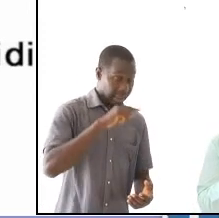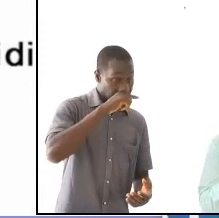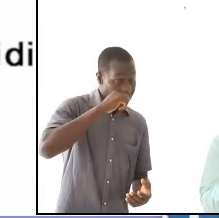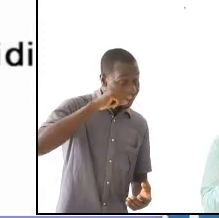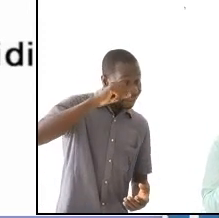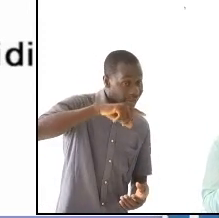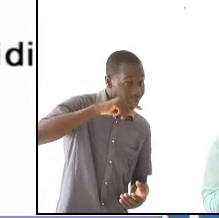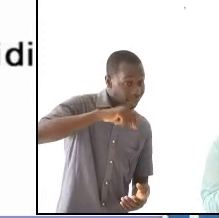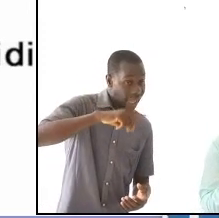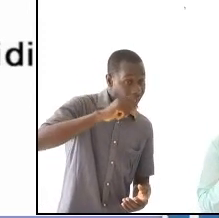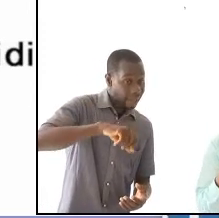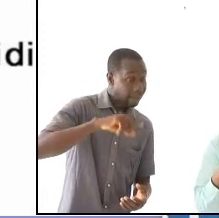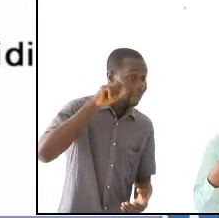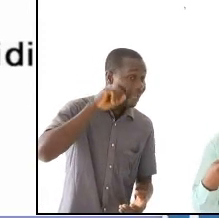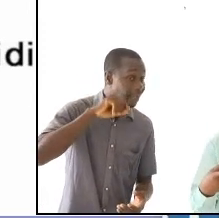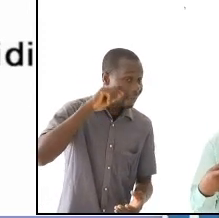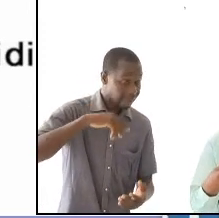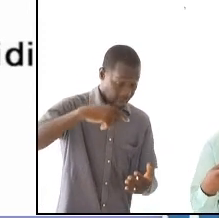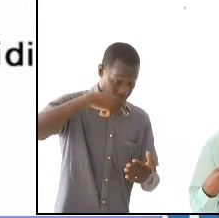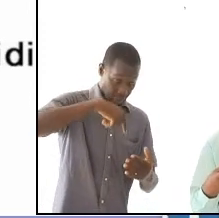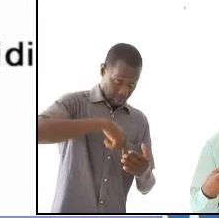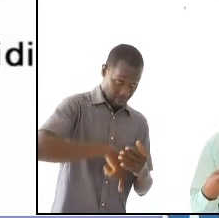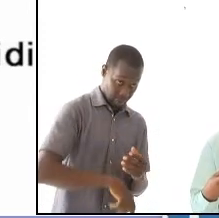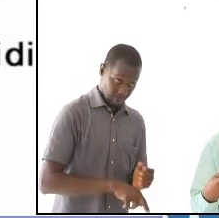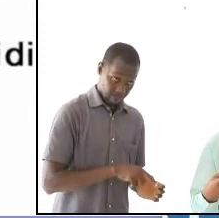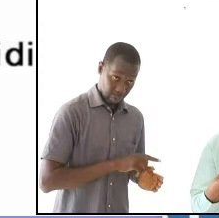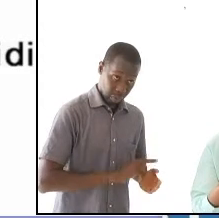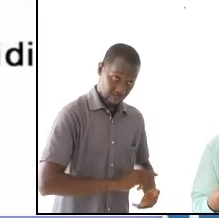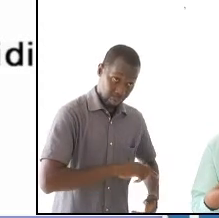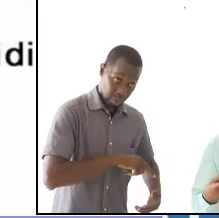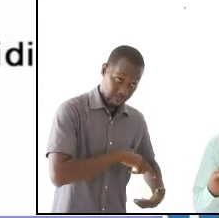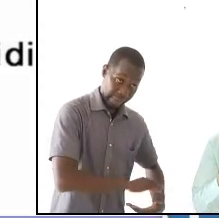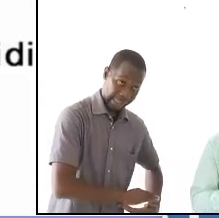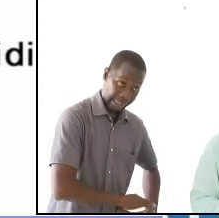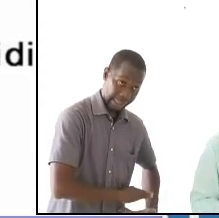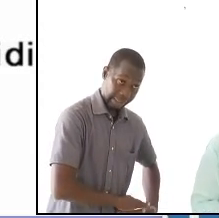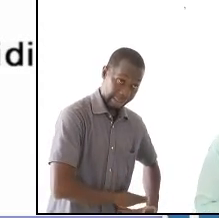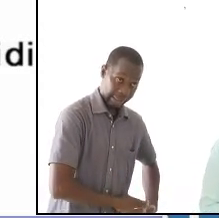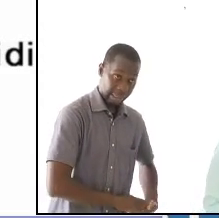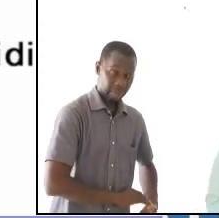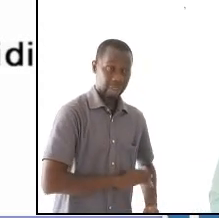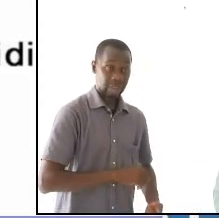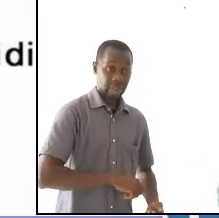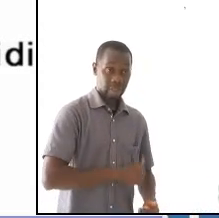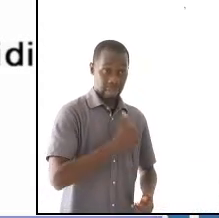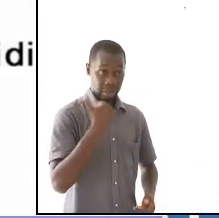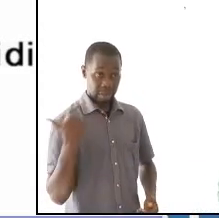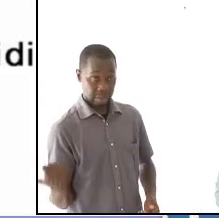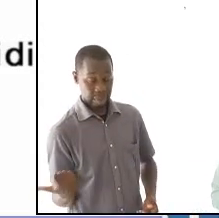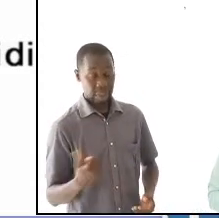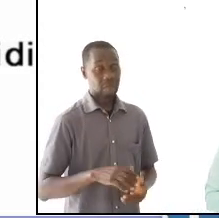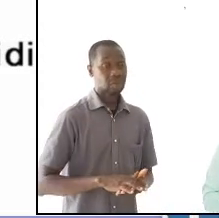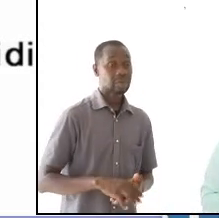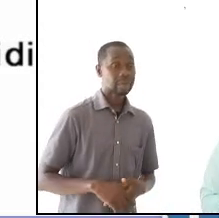sperm right through to the other tube, that is the urethra, so that it can be taken out of the